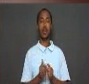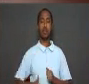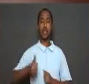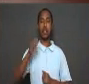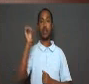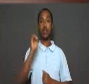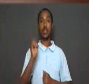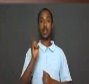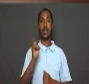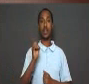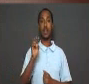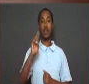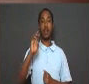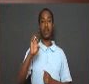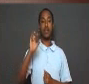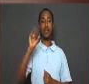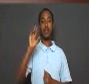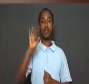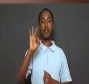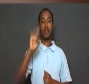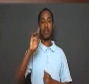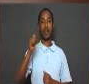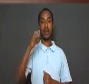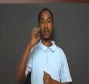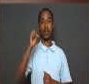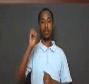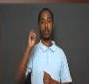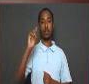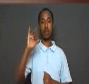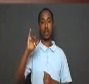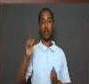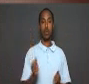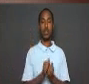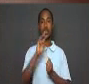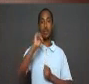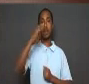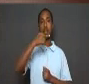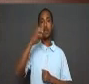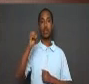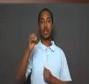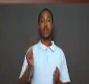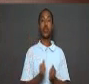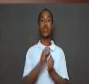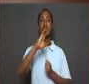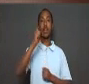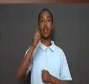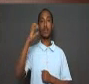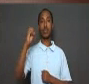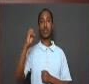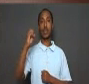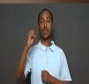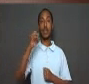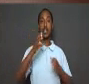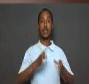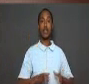oxide refractory of magnesium oxide and calcium oxide. The furnace